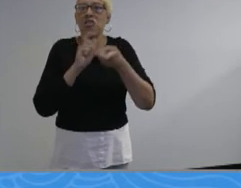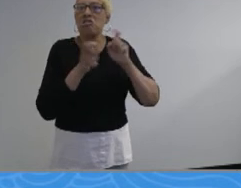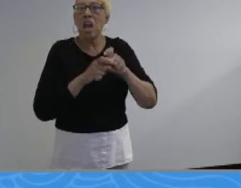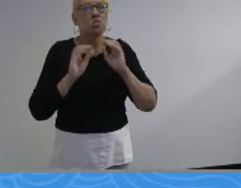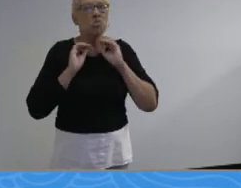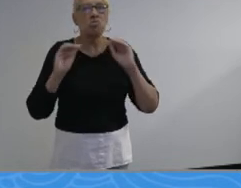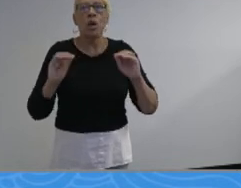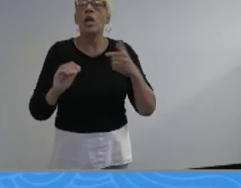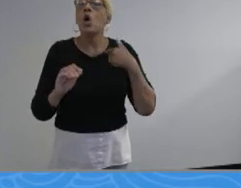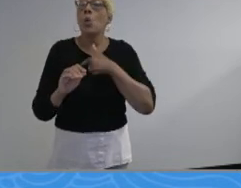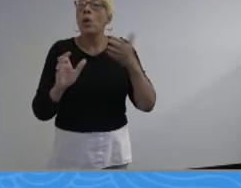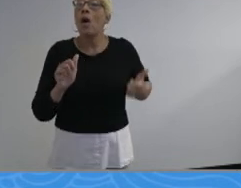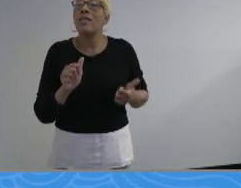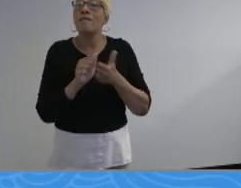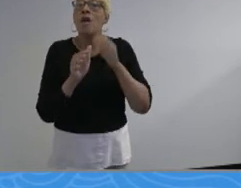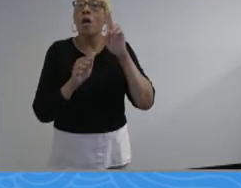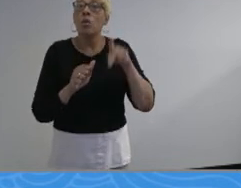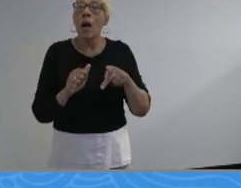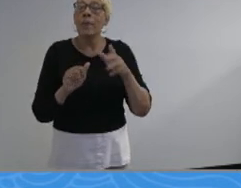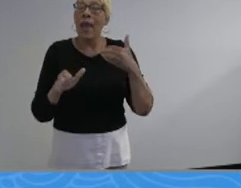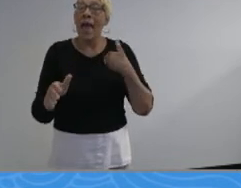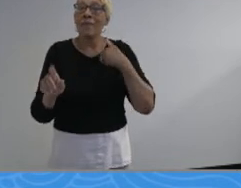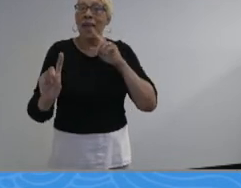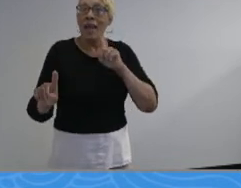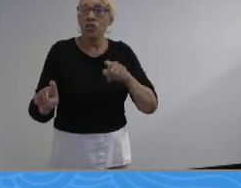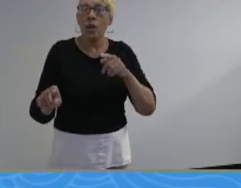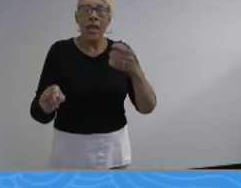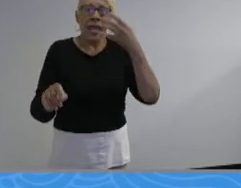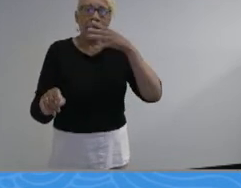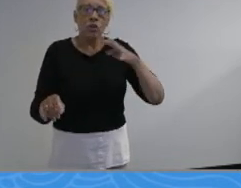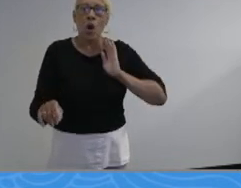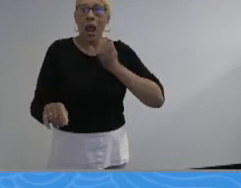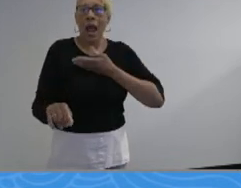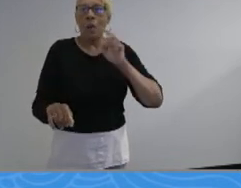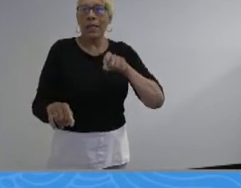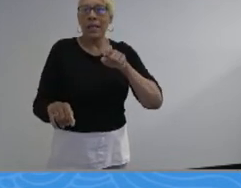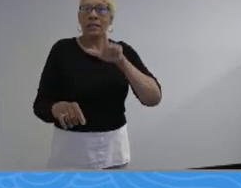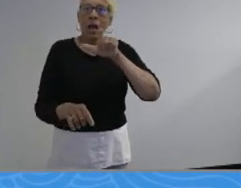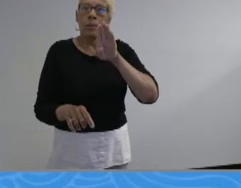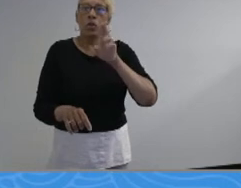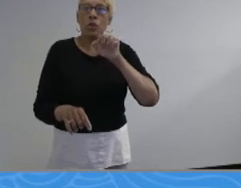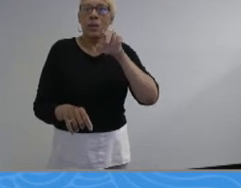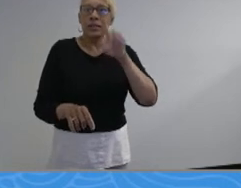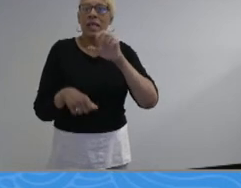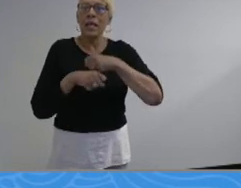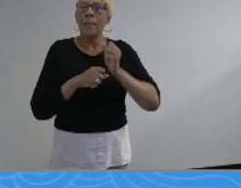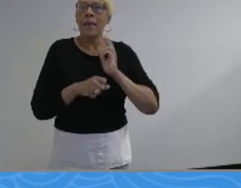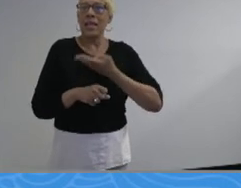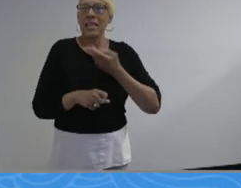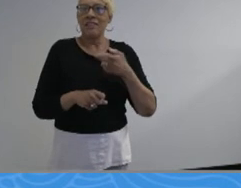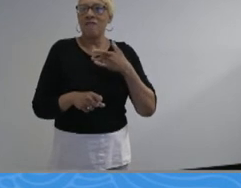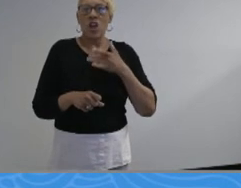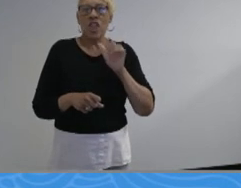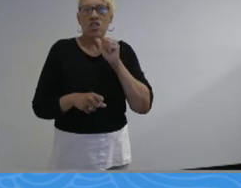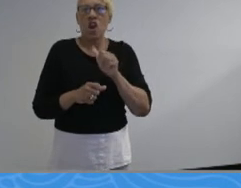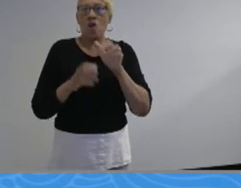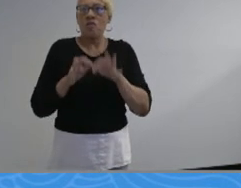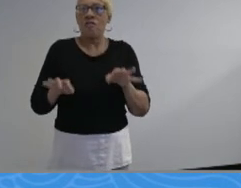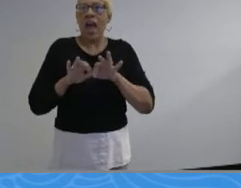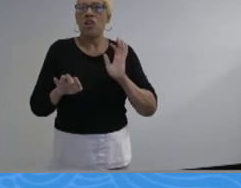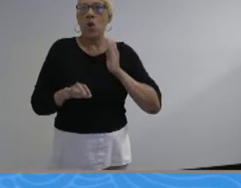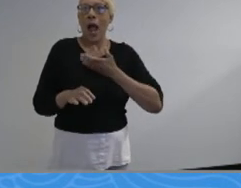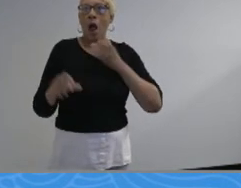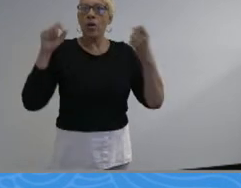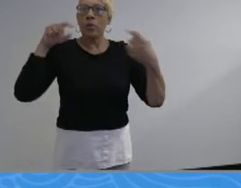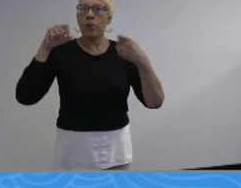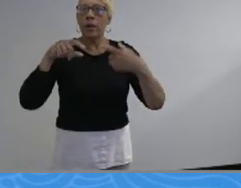want to follow up and answer with answers. By ignoring our needs, LBUSD makes us feel like they don't value our input. If we are not included,